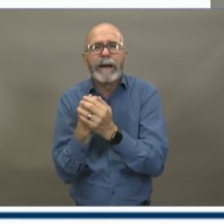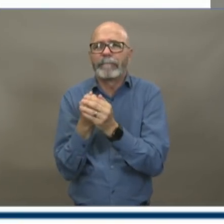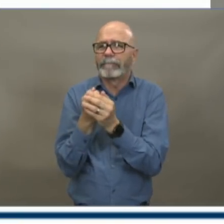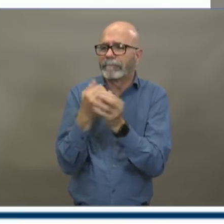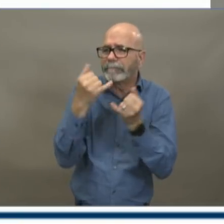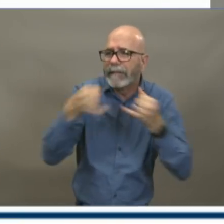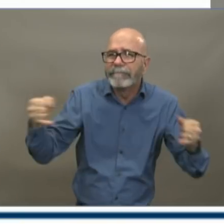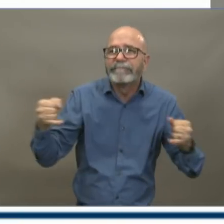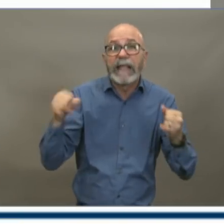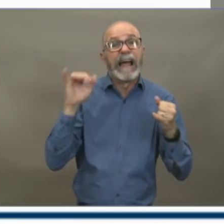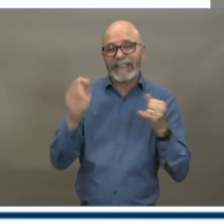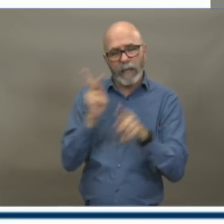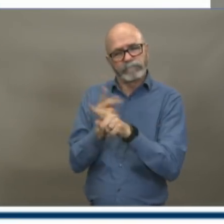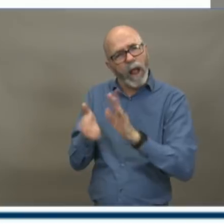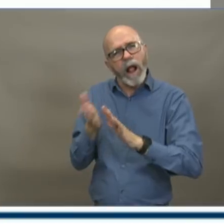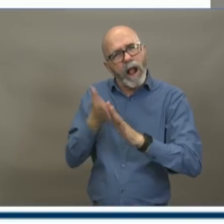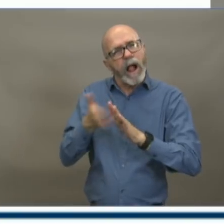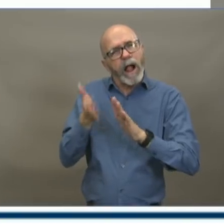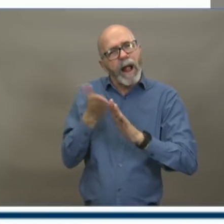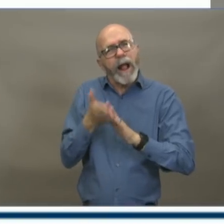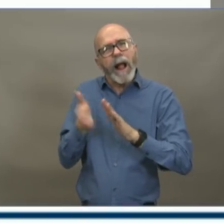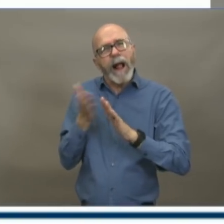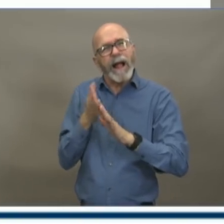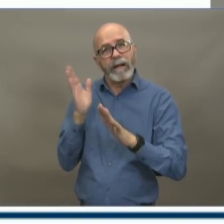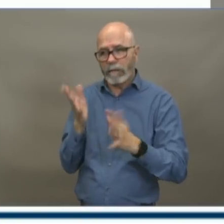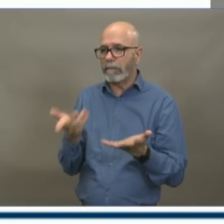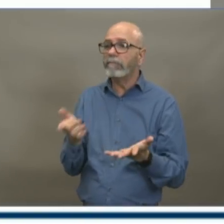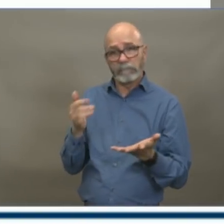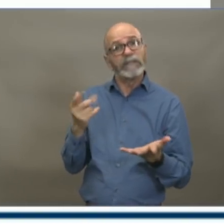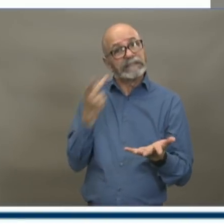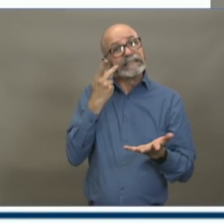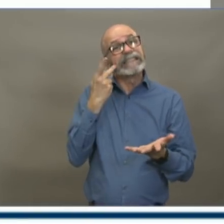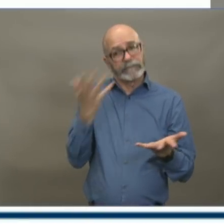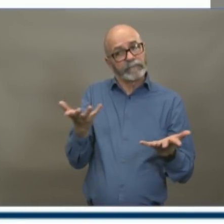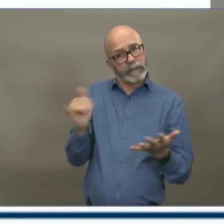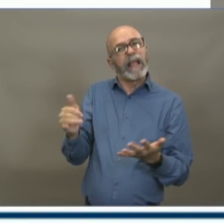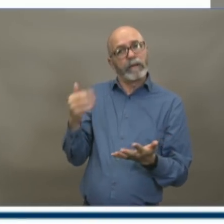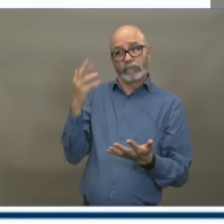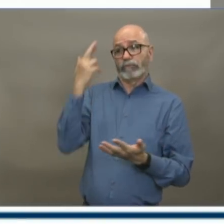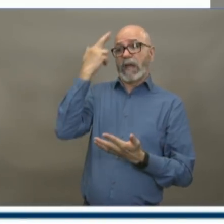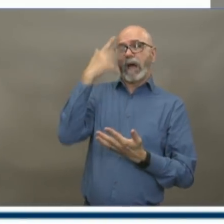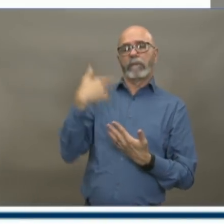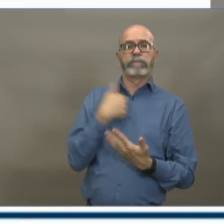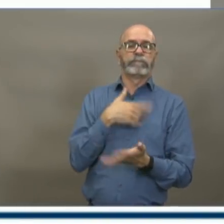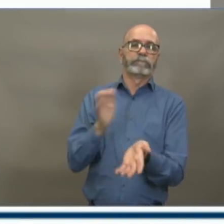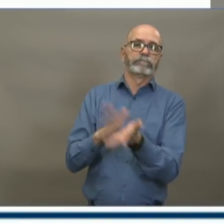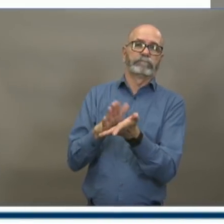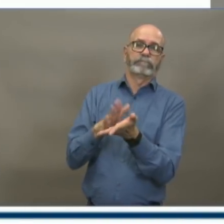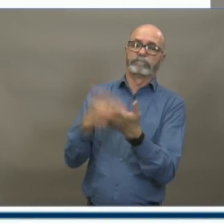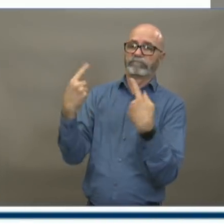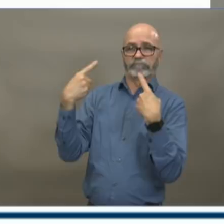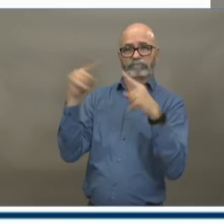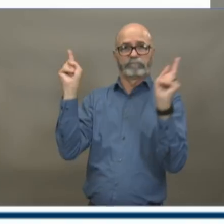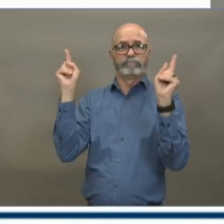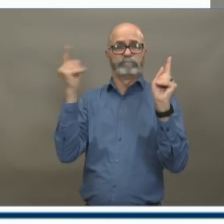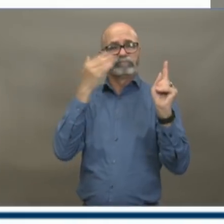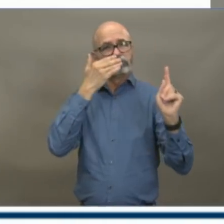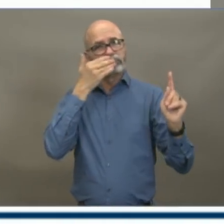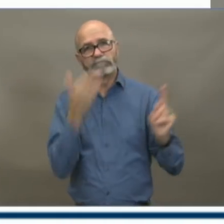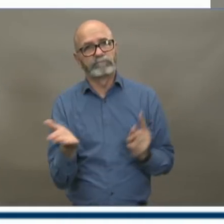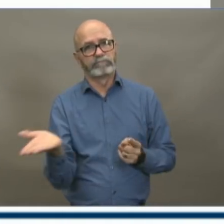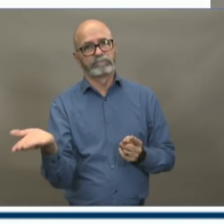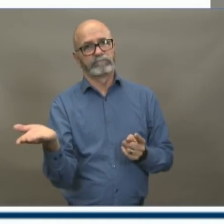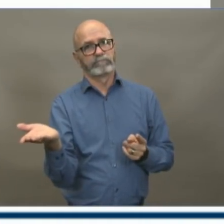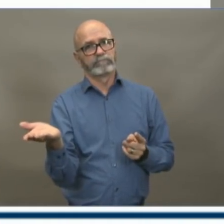community response that ultimately is what has and continues to lead our success. So I believe it is this caring